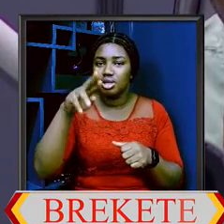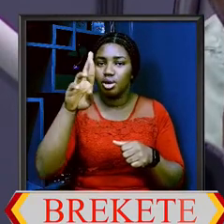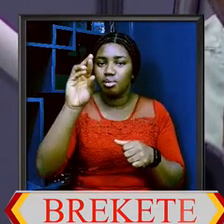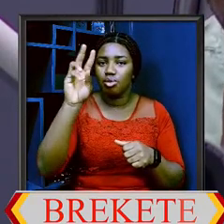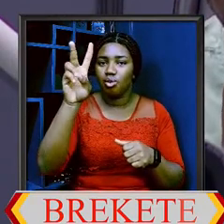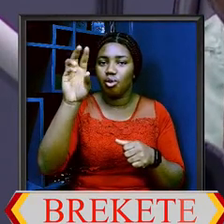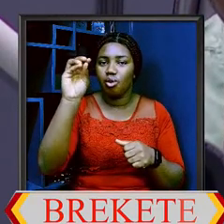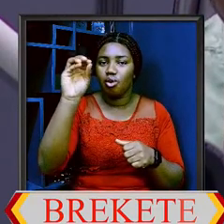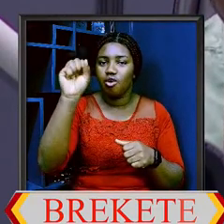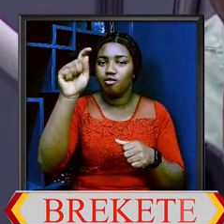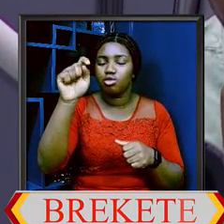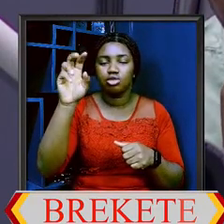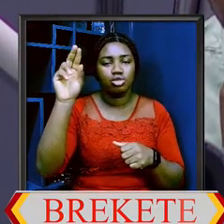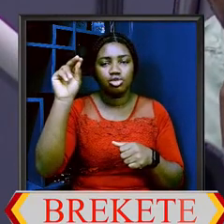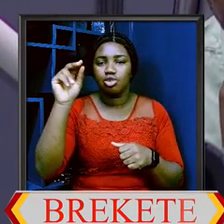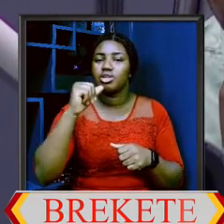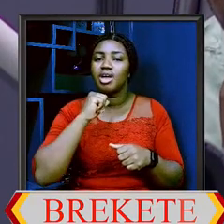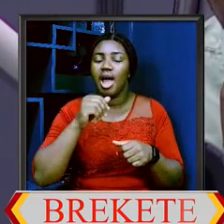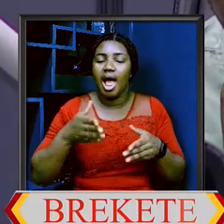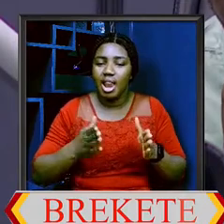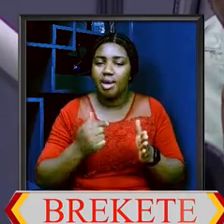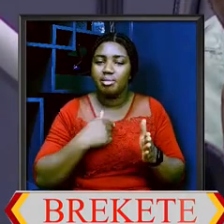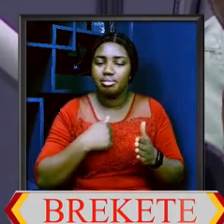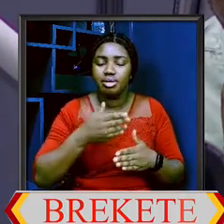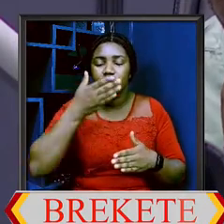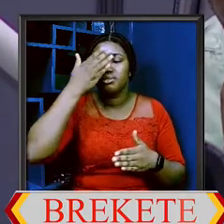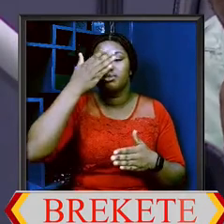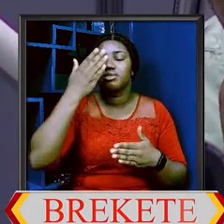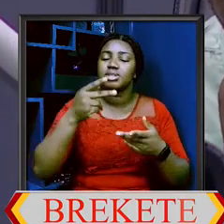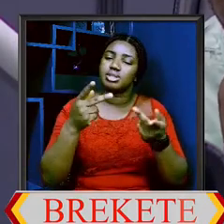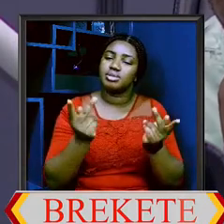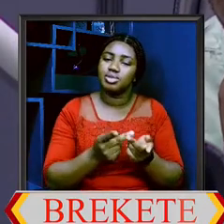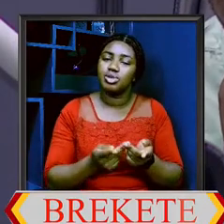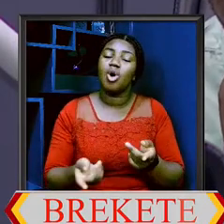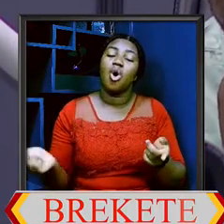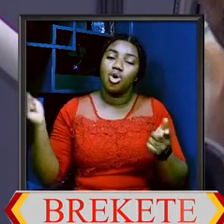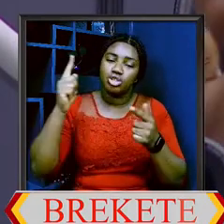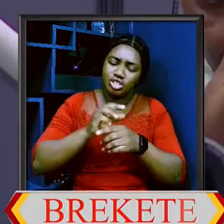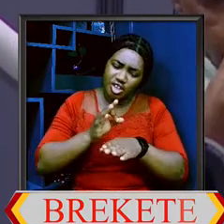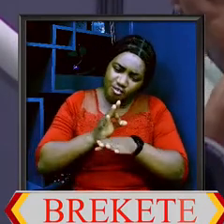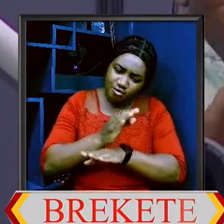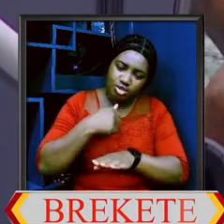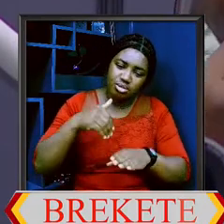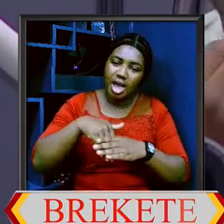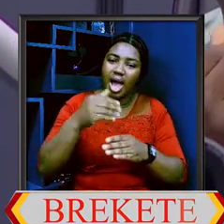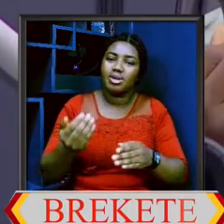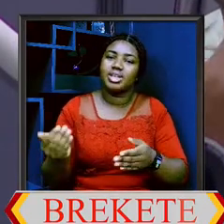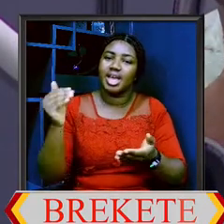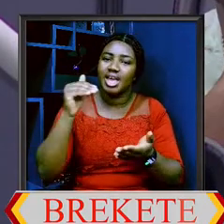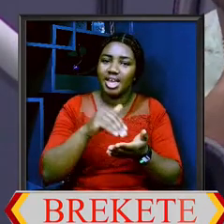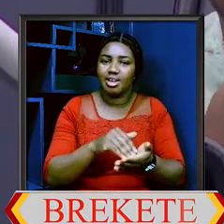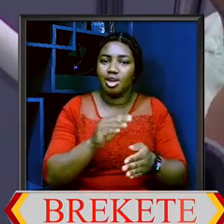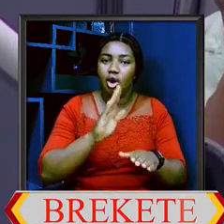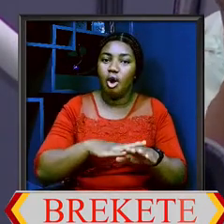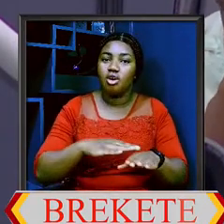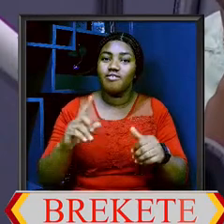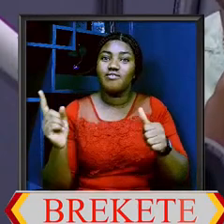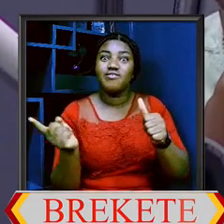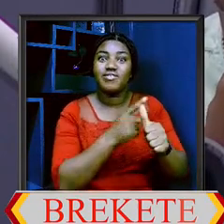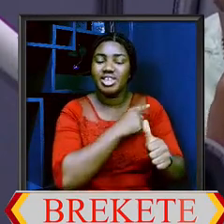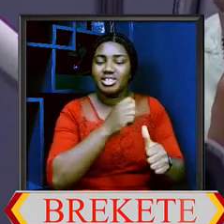space until they forced me out again on 1st September last